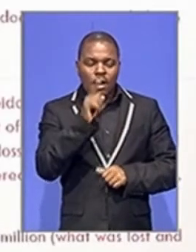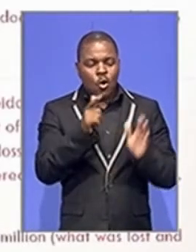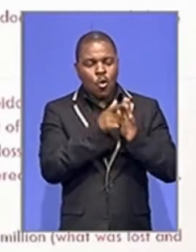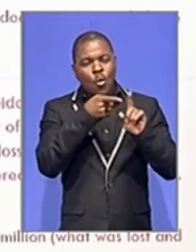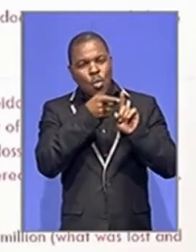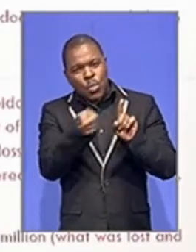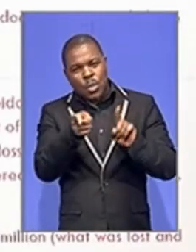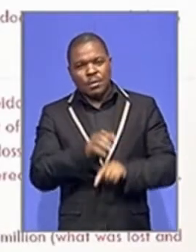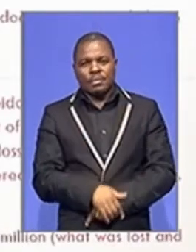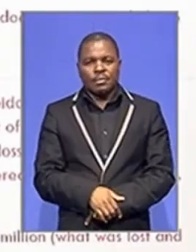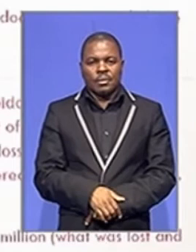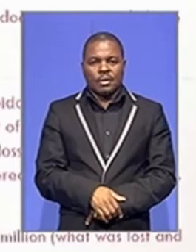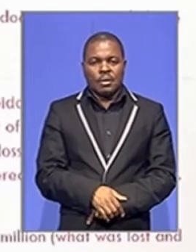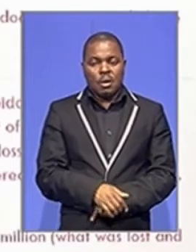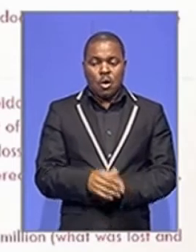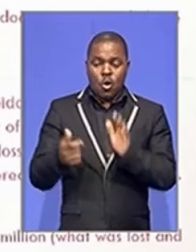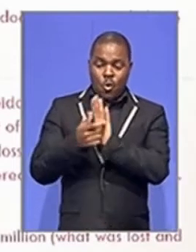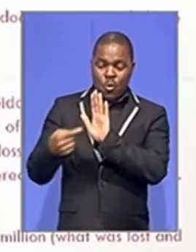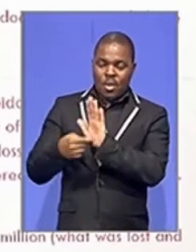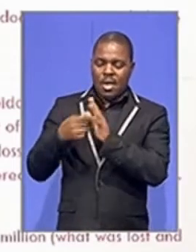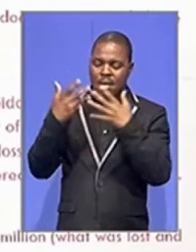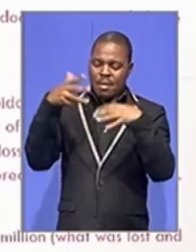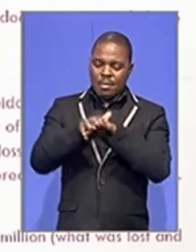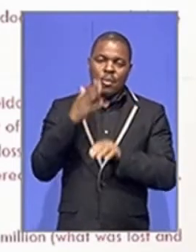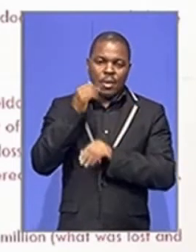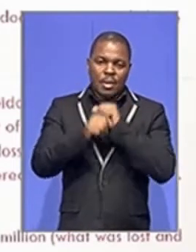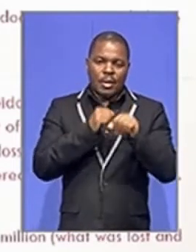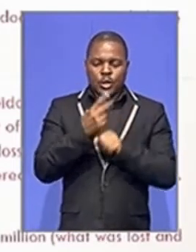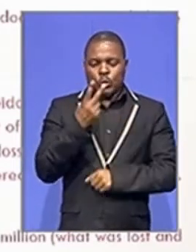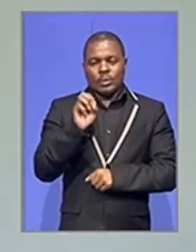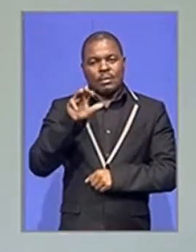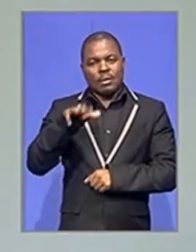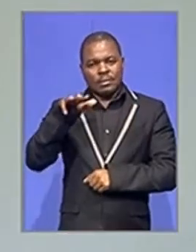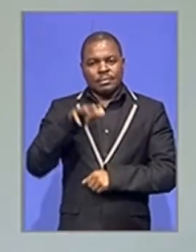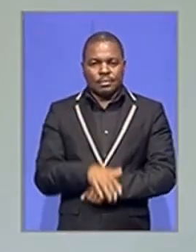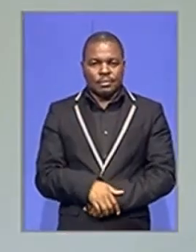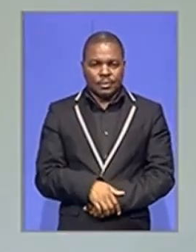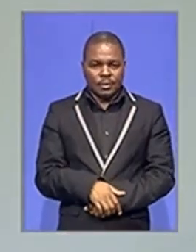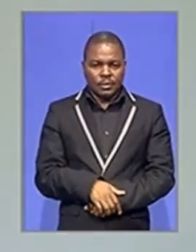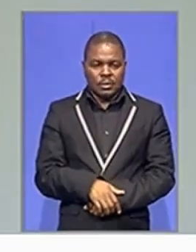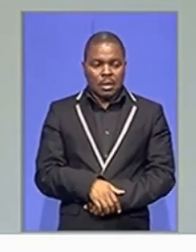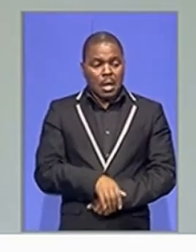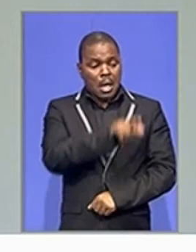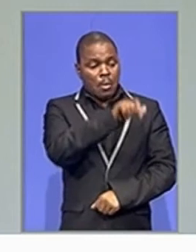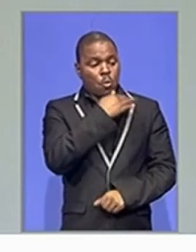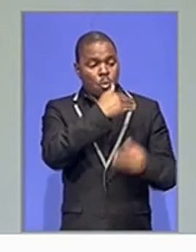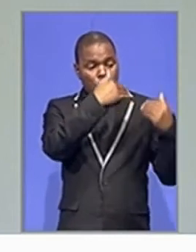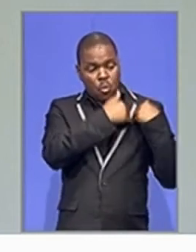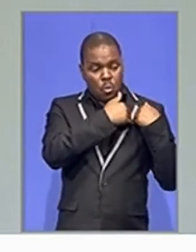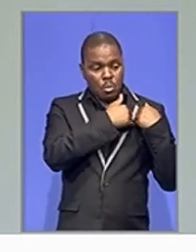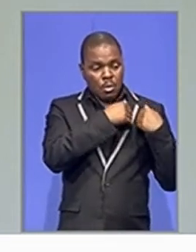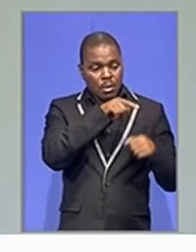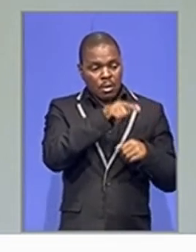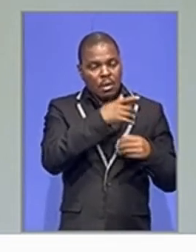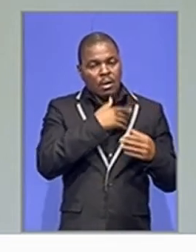mulao mulao ona ukeni tebezo onka 2019 the accounting officer committed to perform an